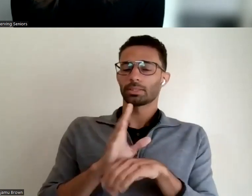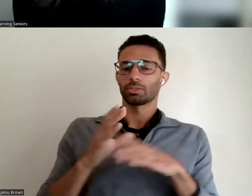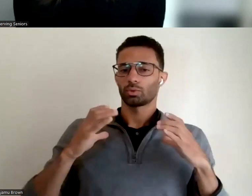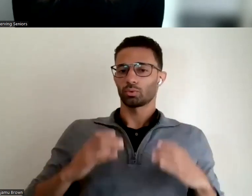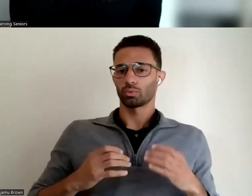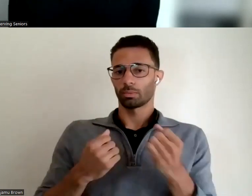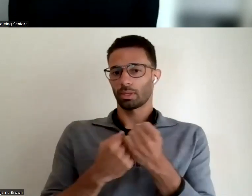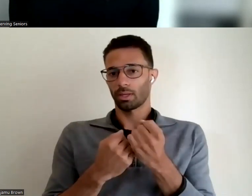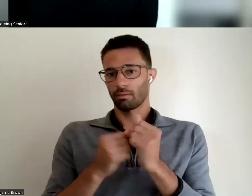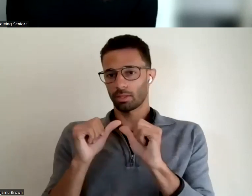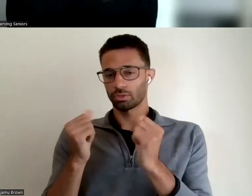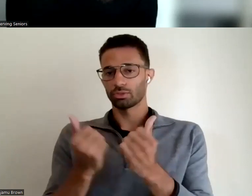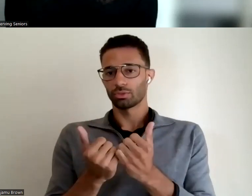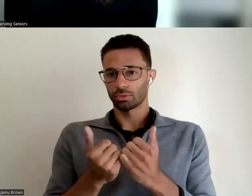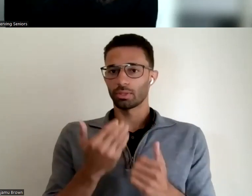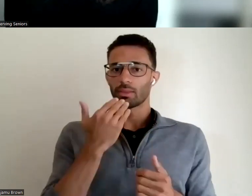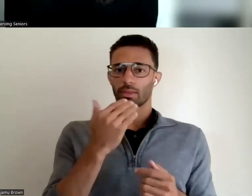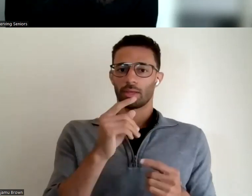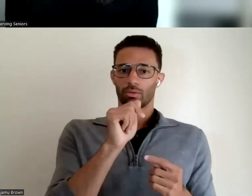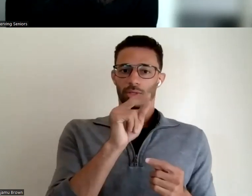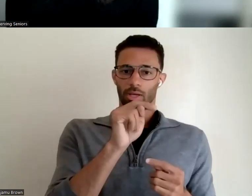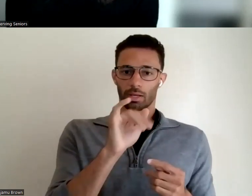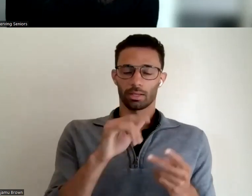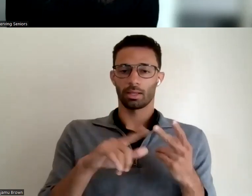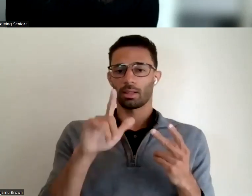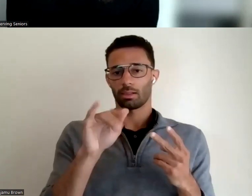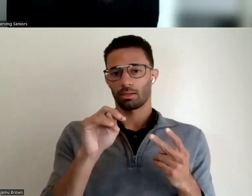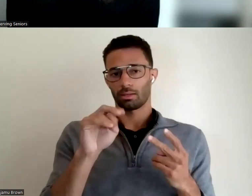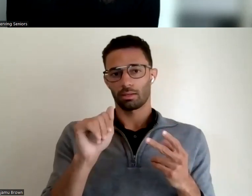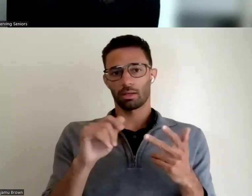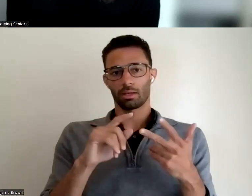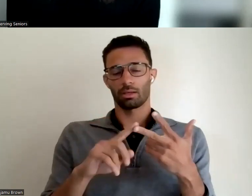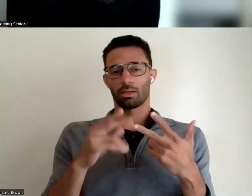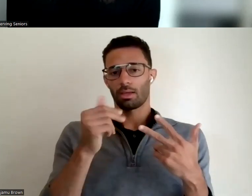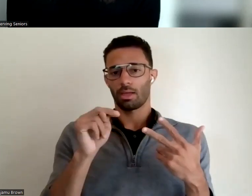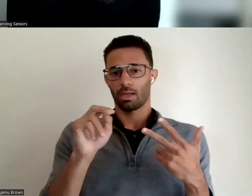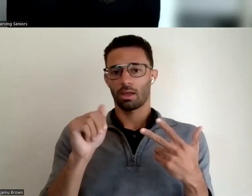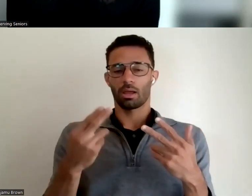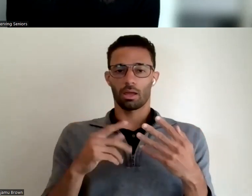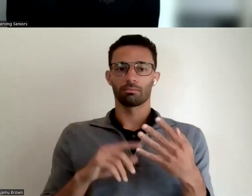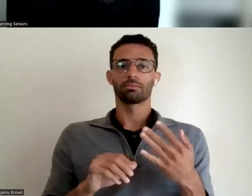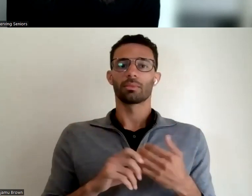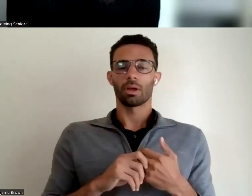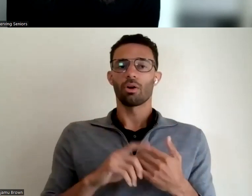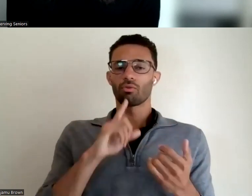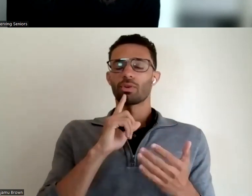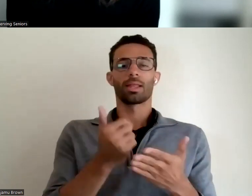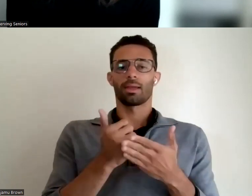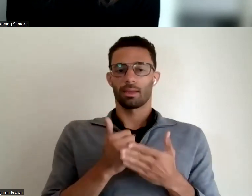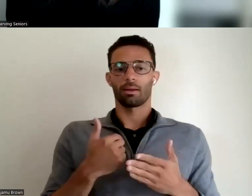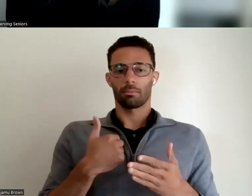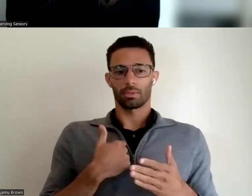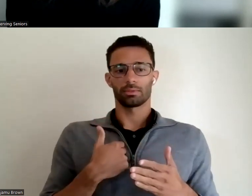great questions. A big thank you to Melinda Forsty and Hannah Brady, who really, I think, helped us think through this